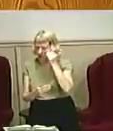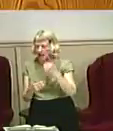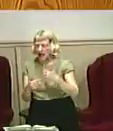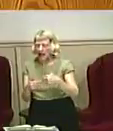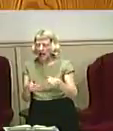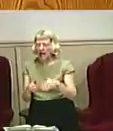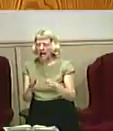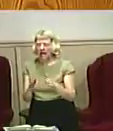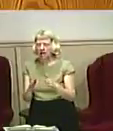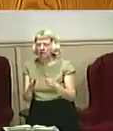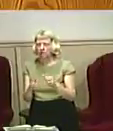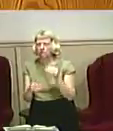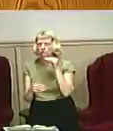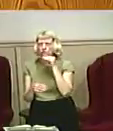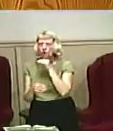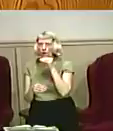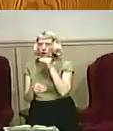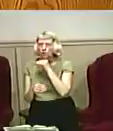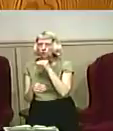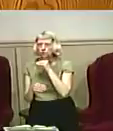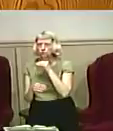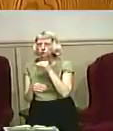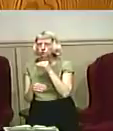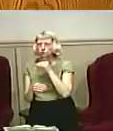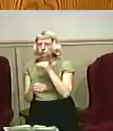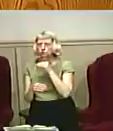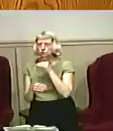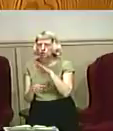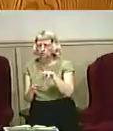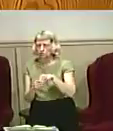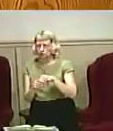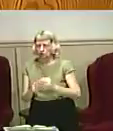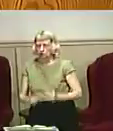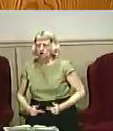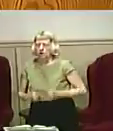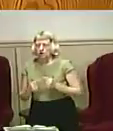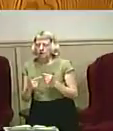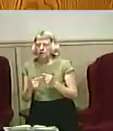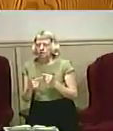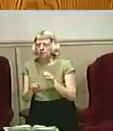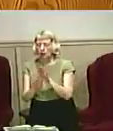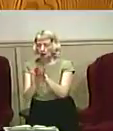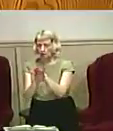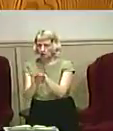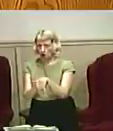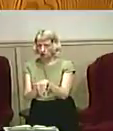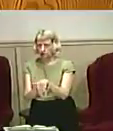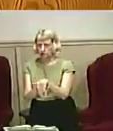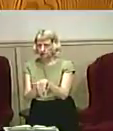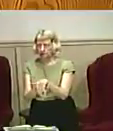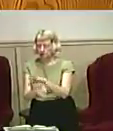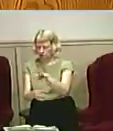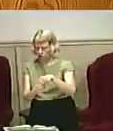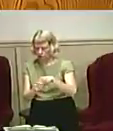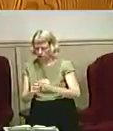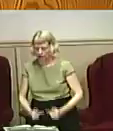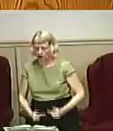allow falsehood to be involved in our life. We allow hypocrisy to be involved in our